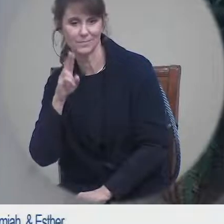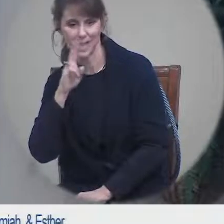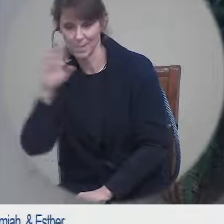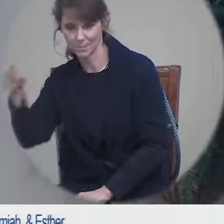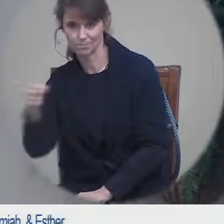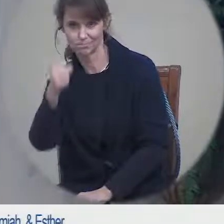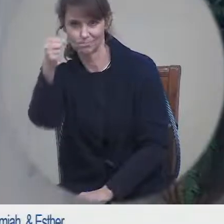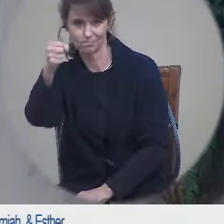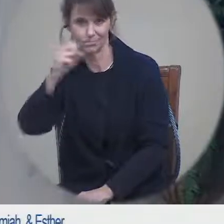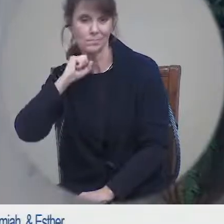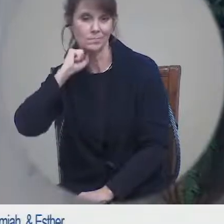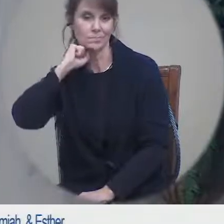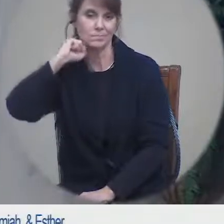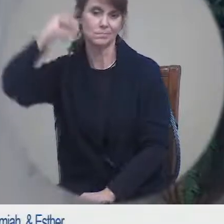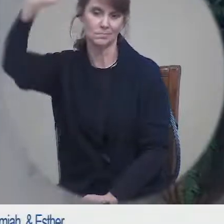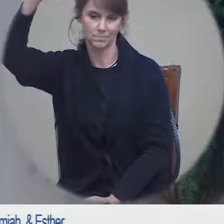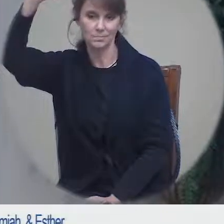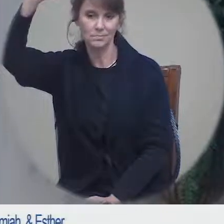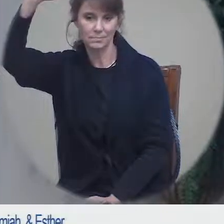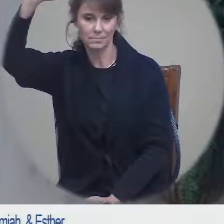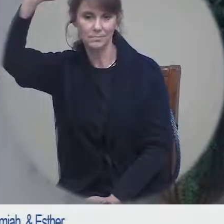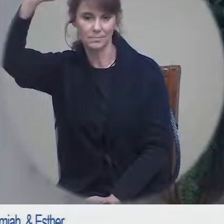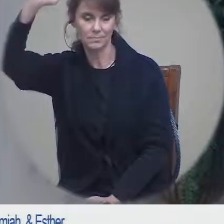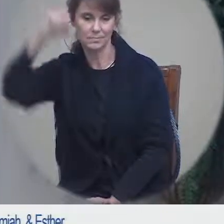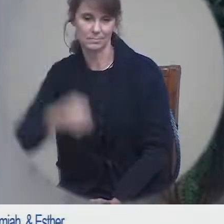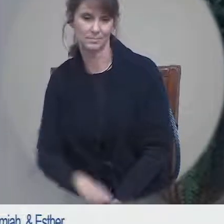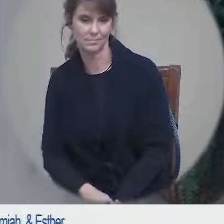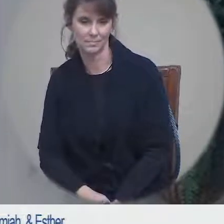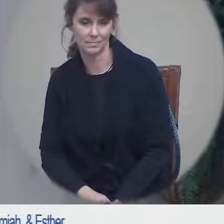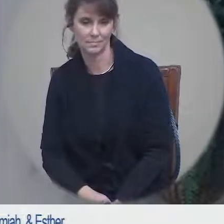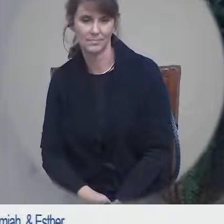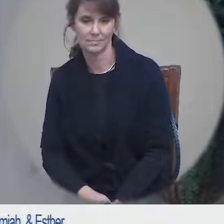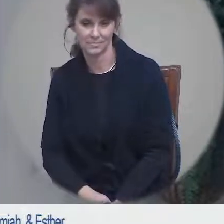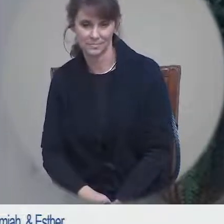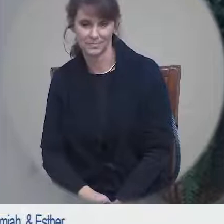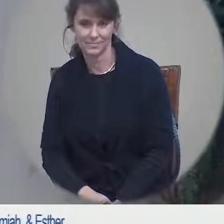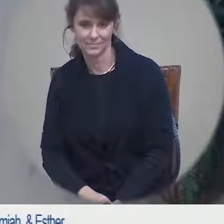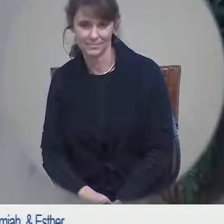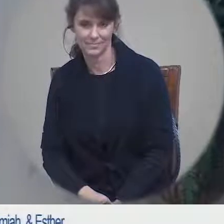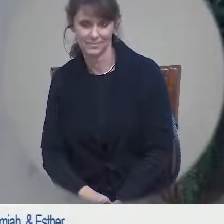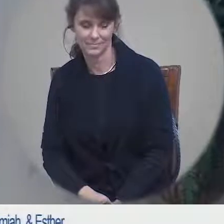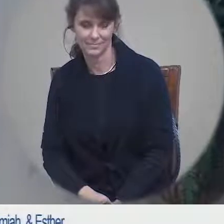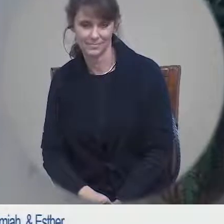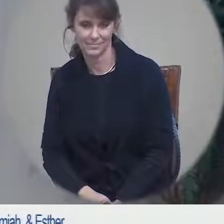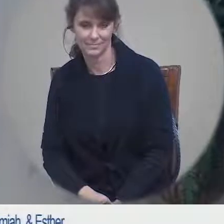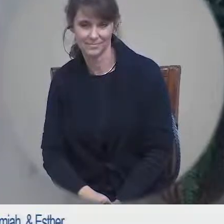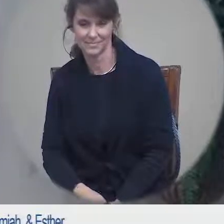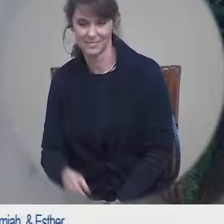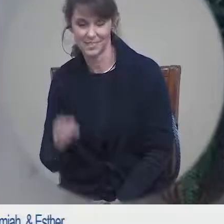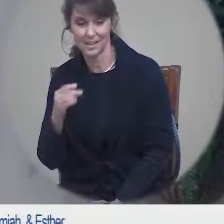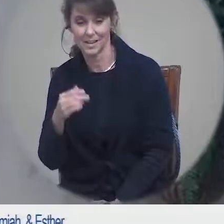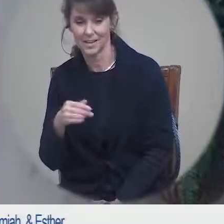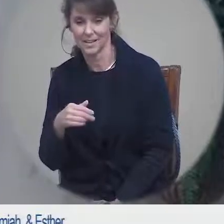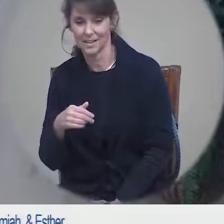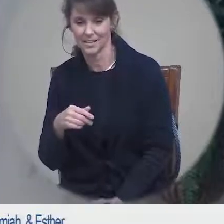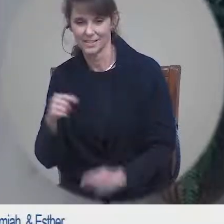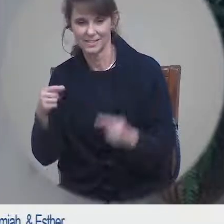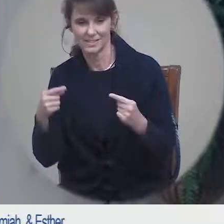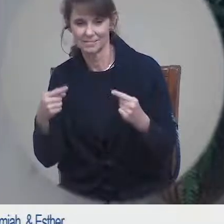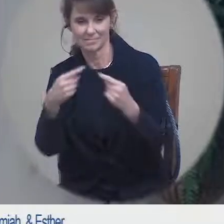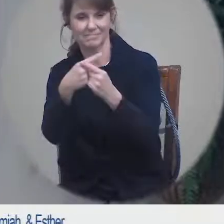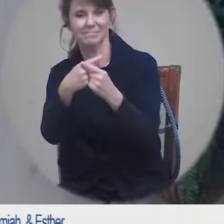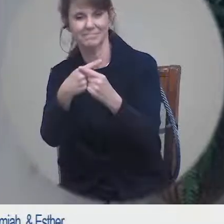The punishment the wickedness that Haman was going to impose upon Mordecai was imposed upon